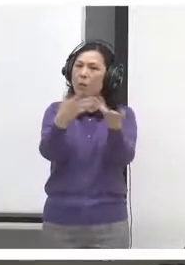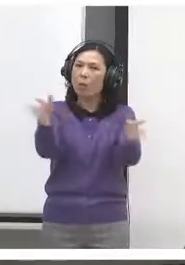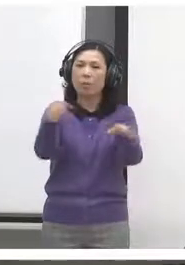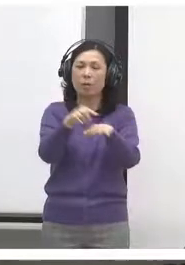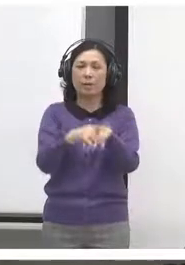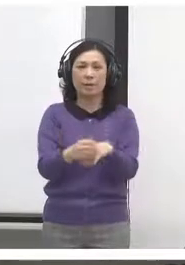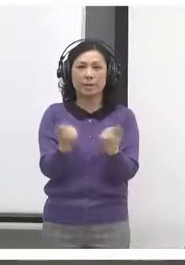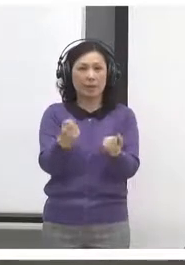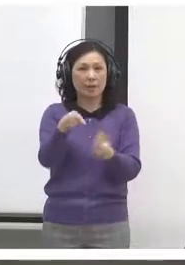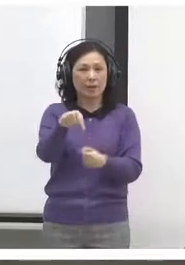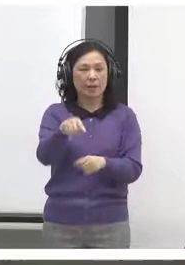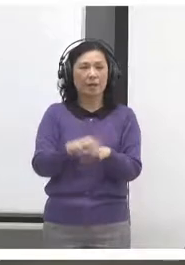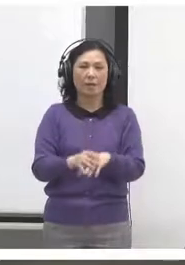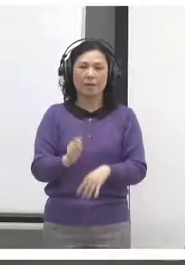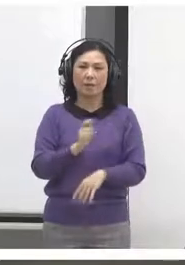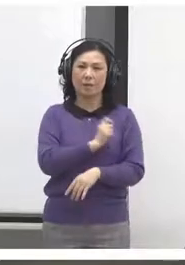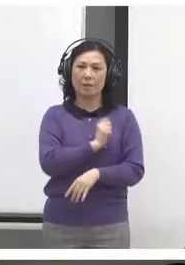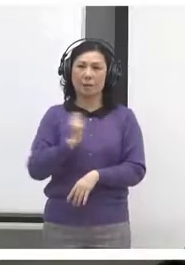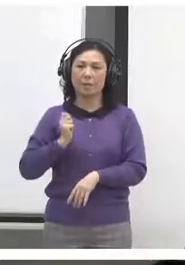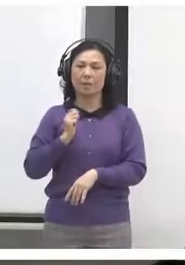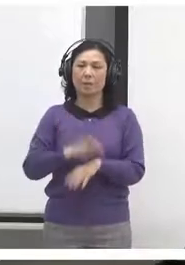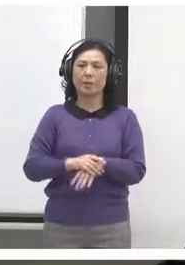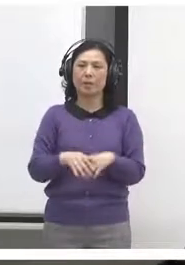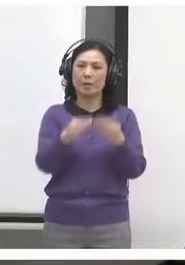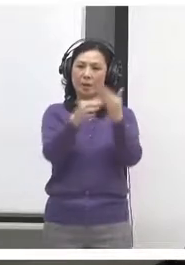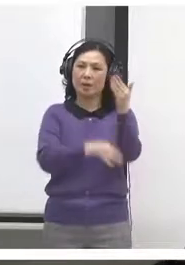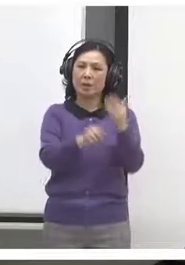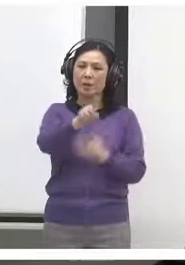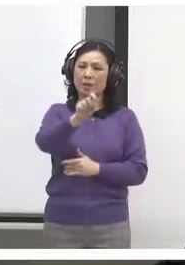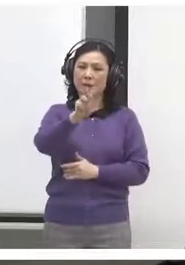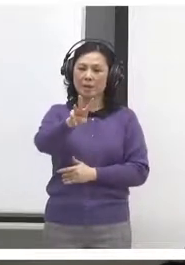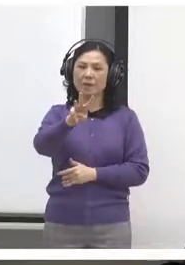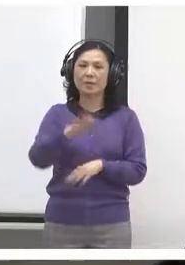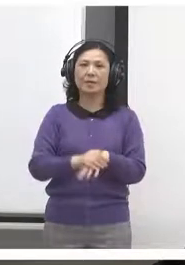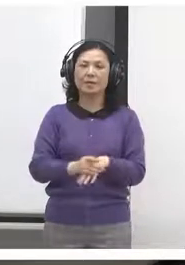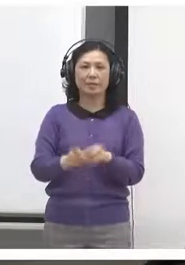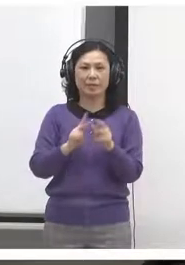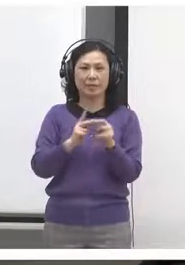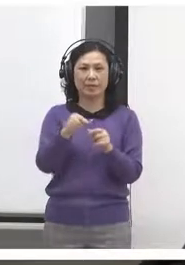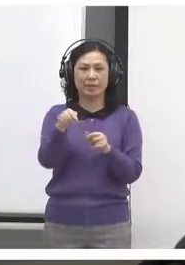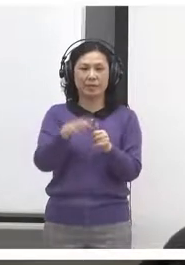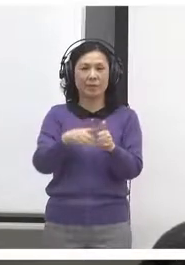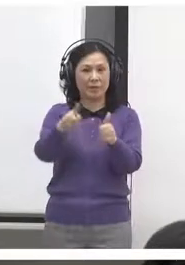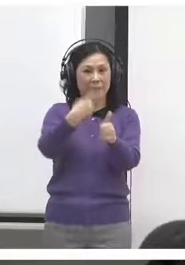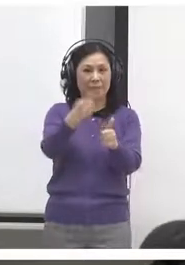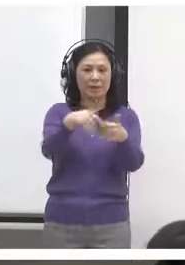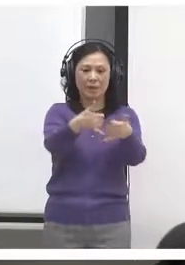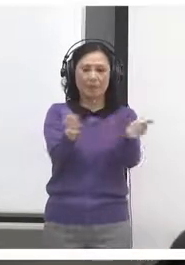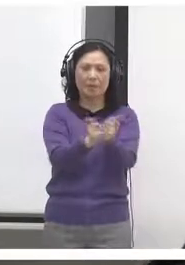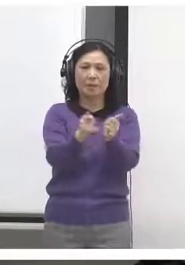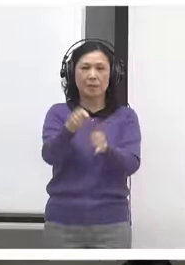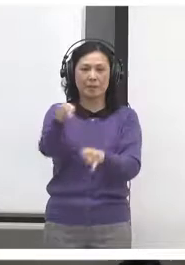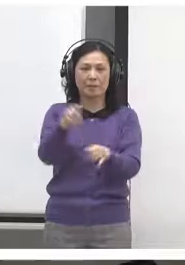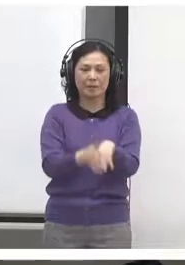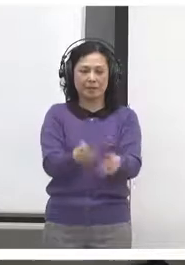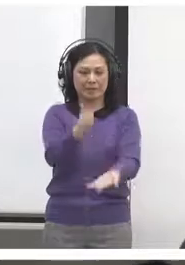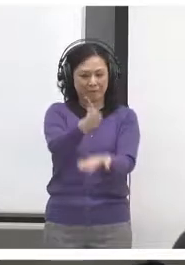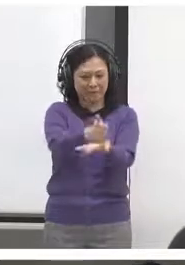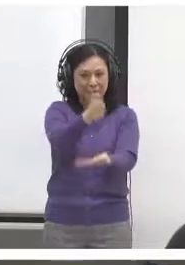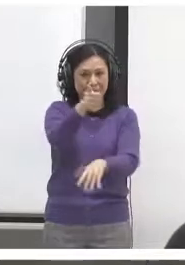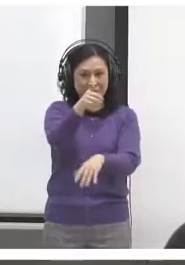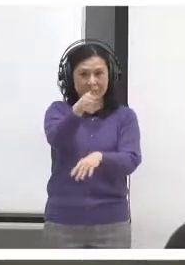Toronto Purchase, and we pay our respects to the Mississaugas of the Credit. So what is Civic Tech Toronto? We have